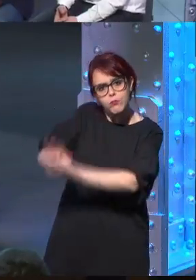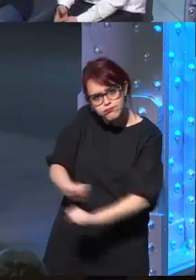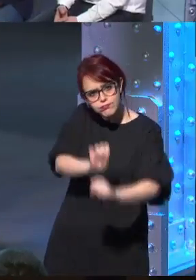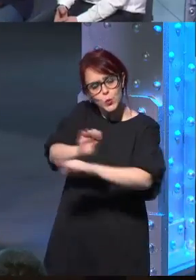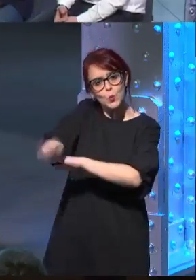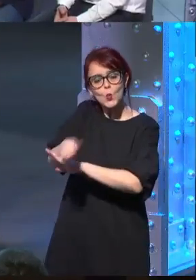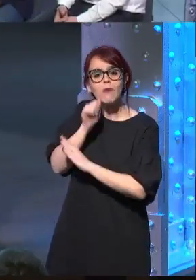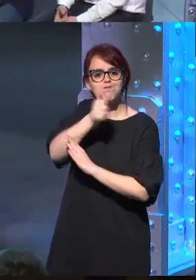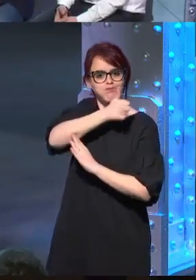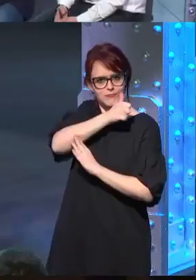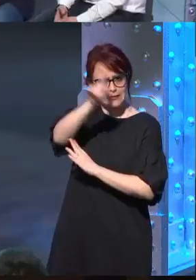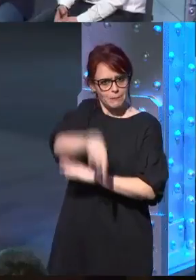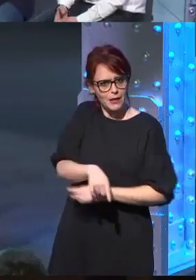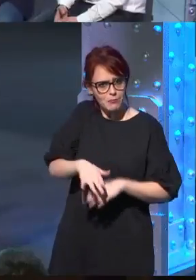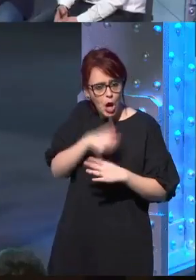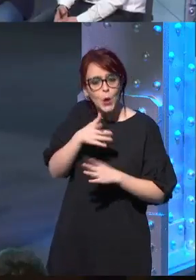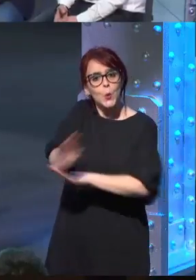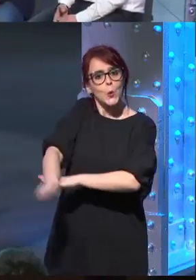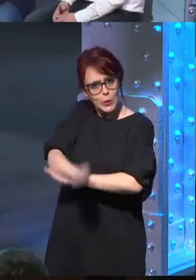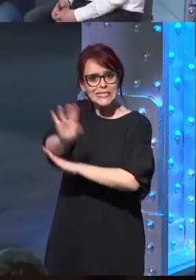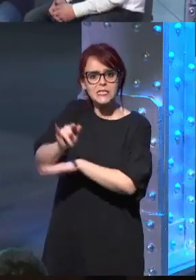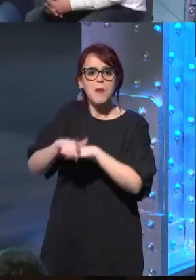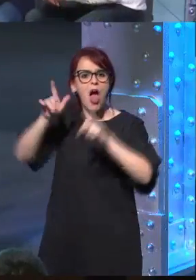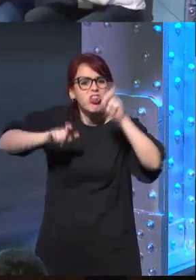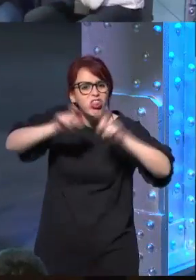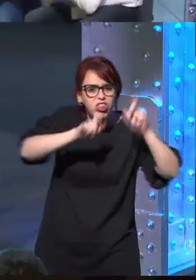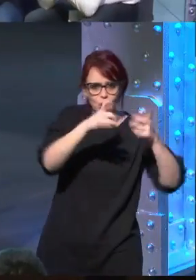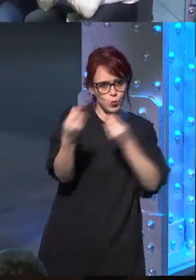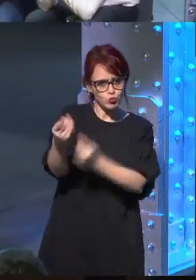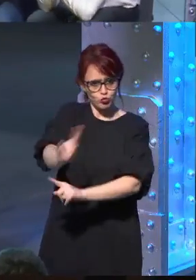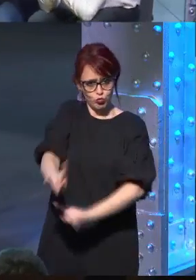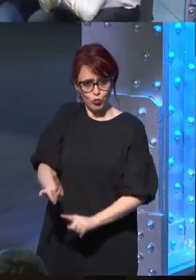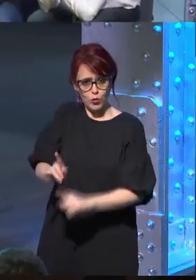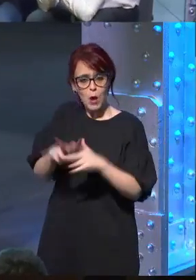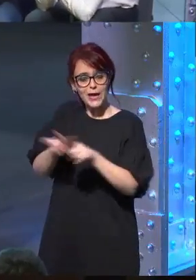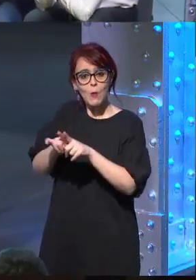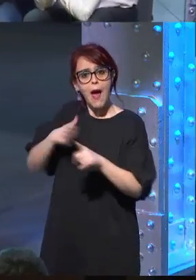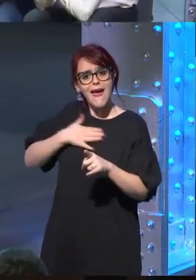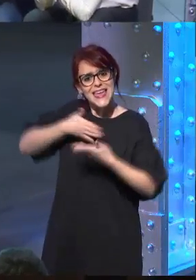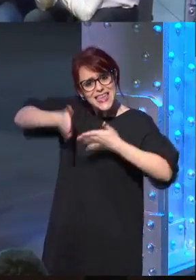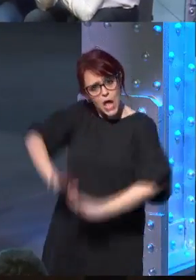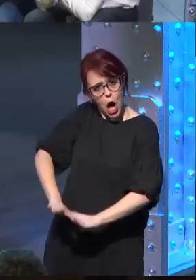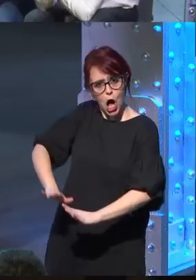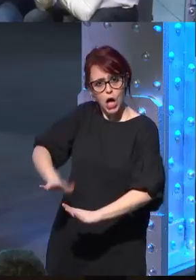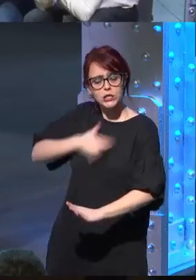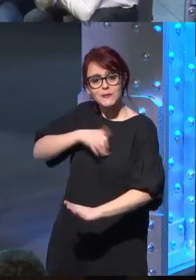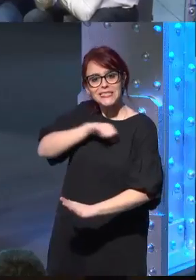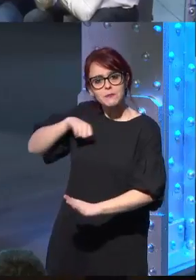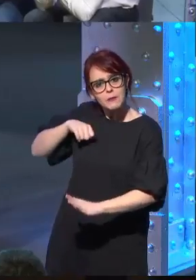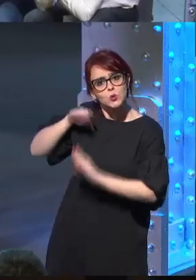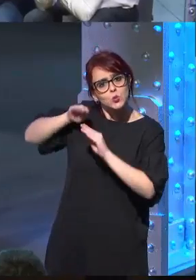they could be bullied even at school. So, we are not talking about an indemnity, but we should take into account